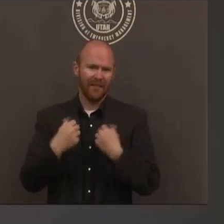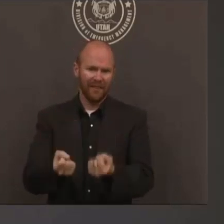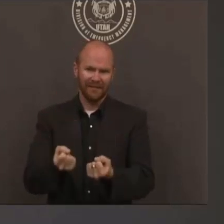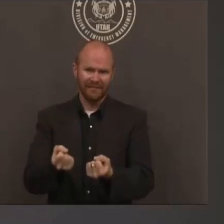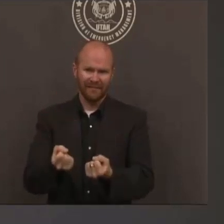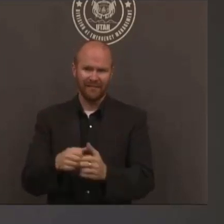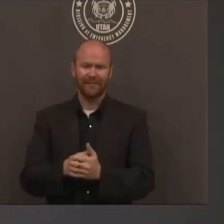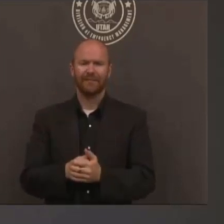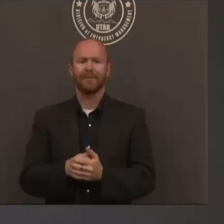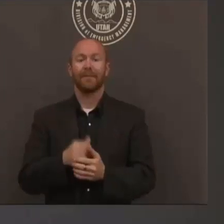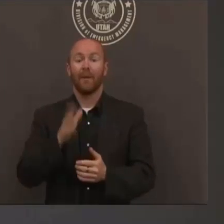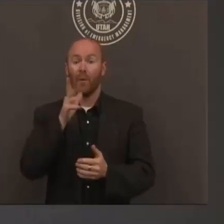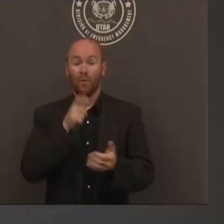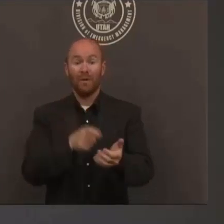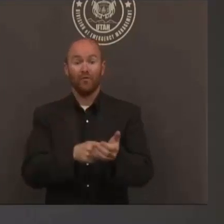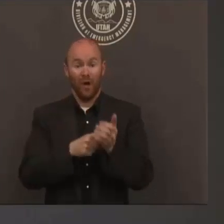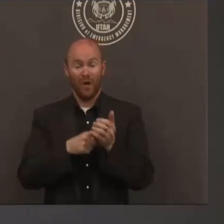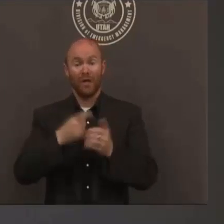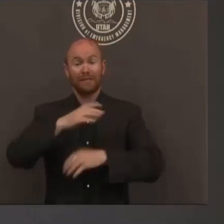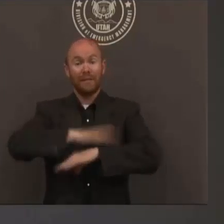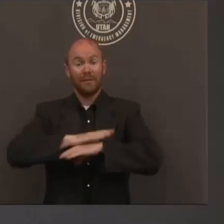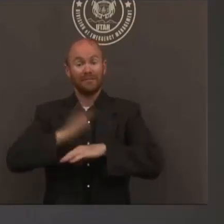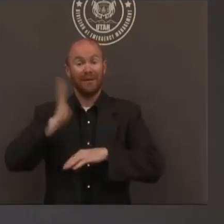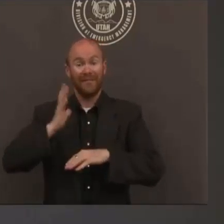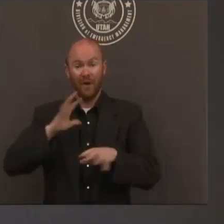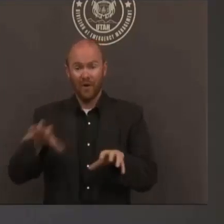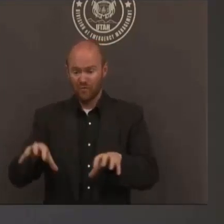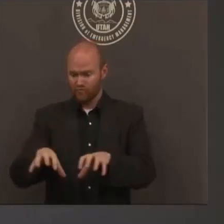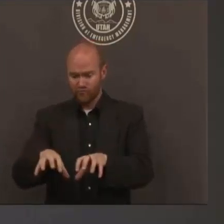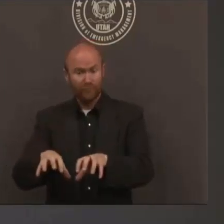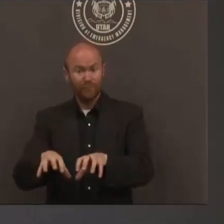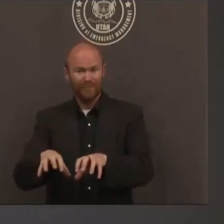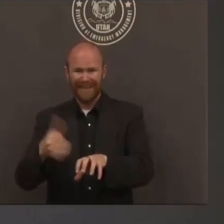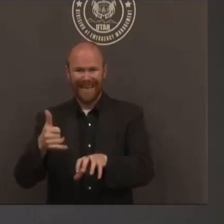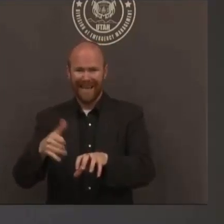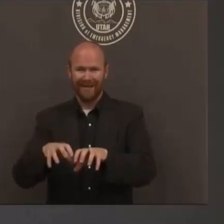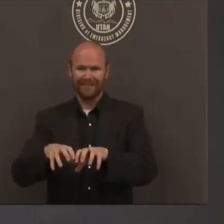will require spacing of our tables, certainly the spacing between